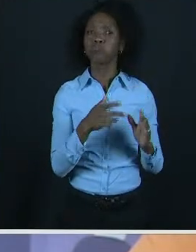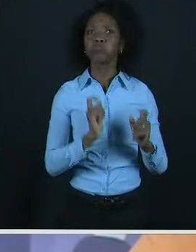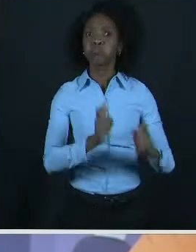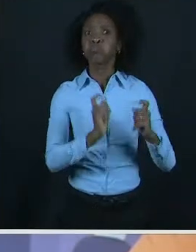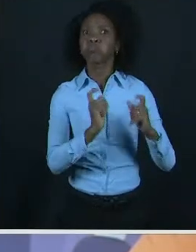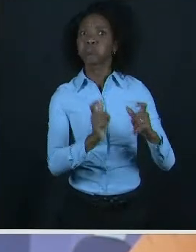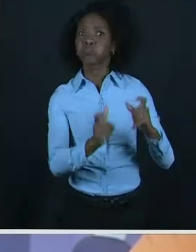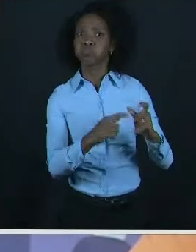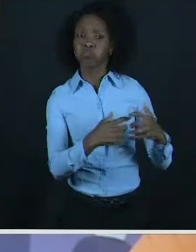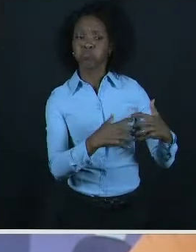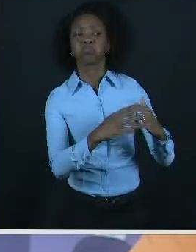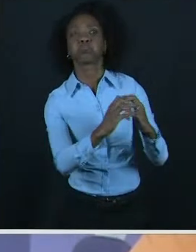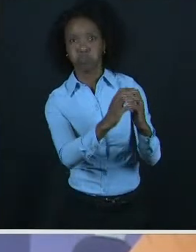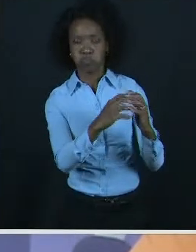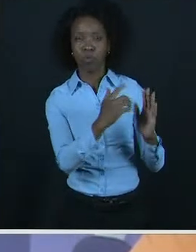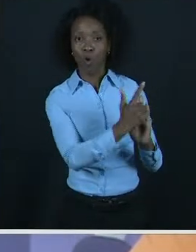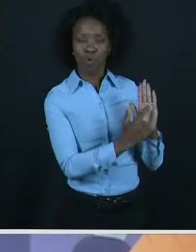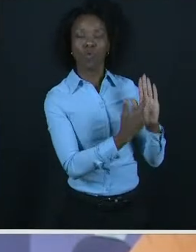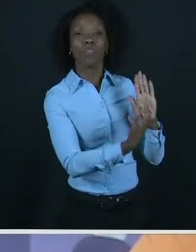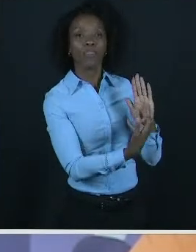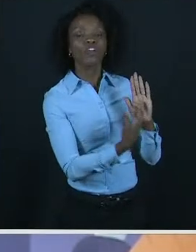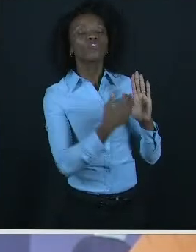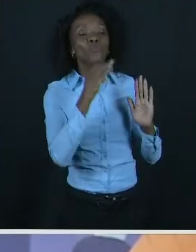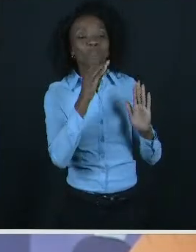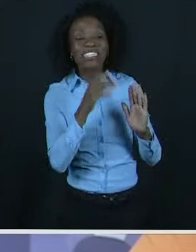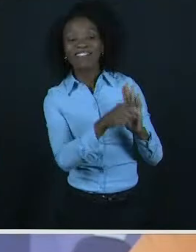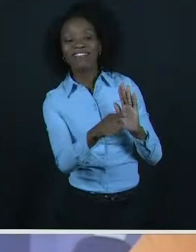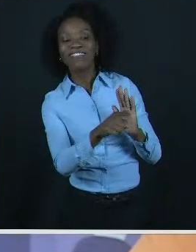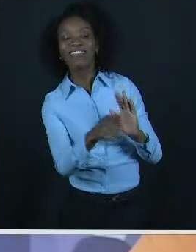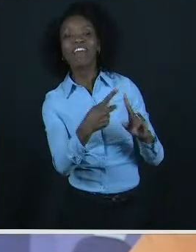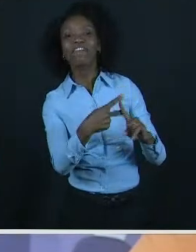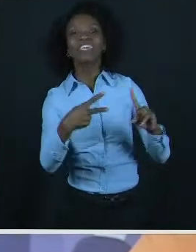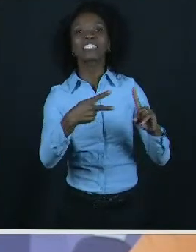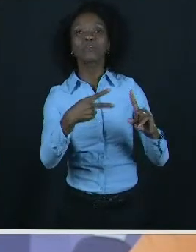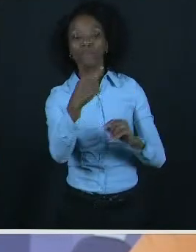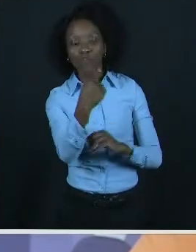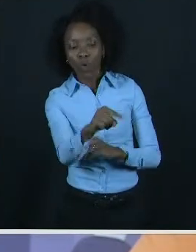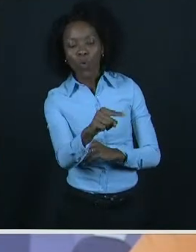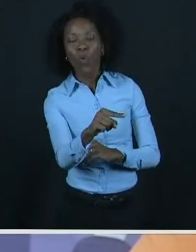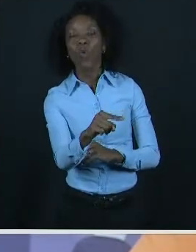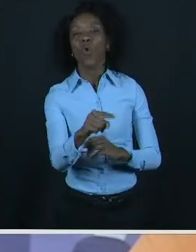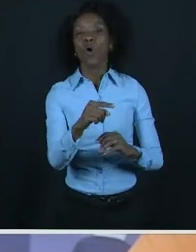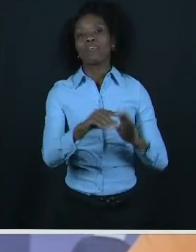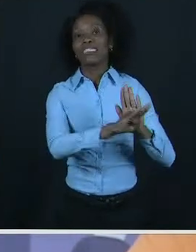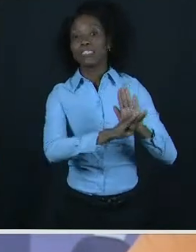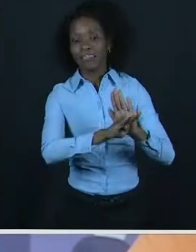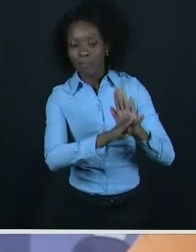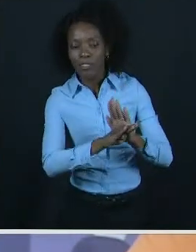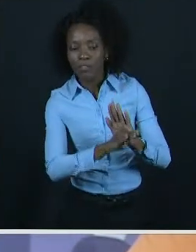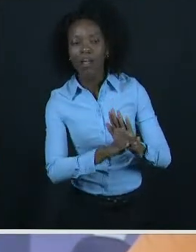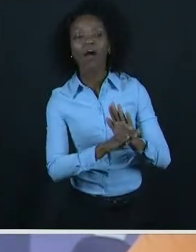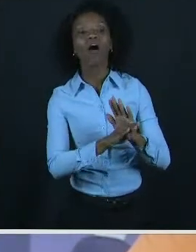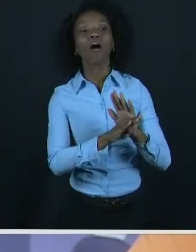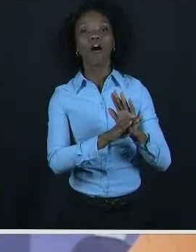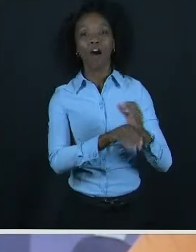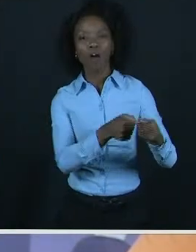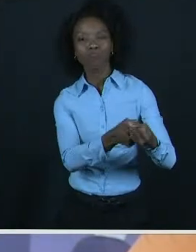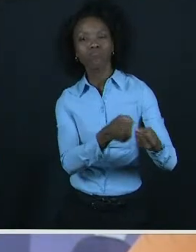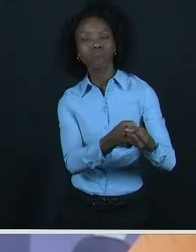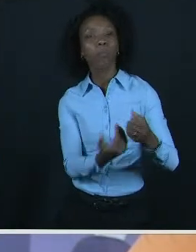these laws afford greater protection to survivors of gender-based violence and ensure that